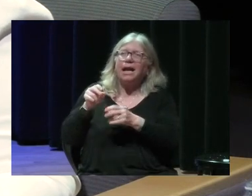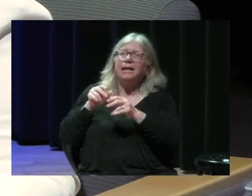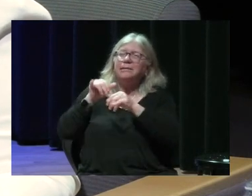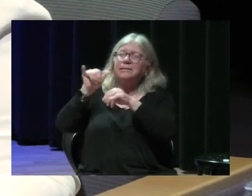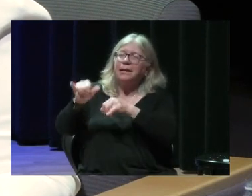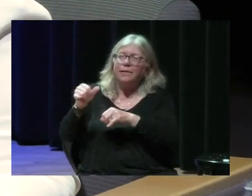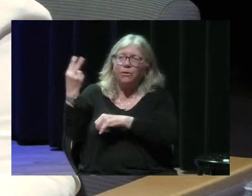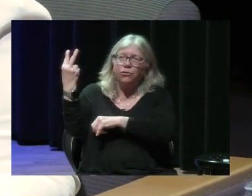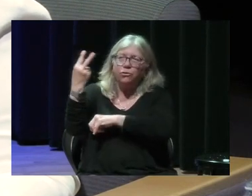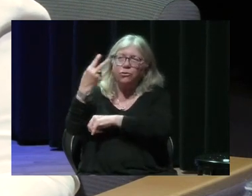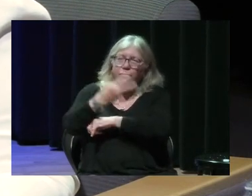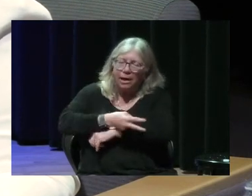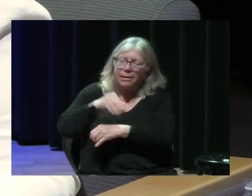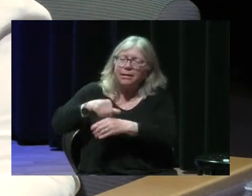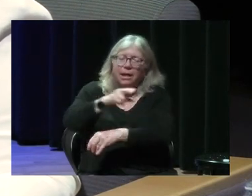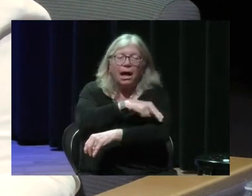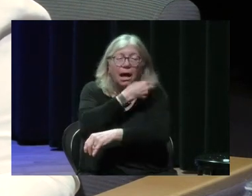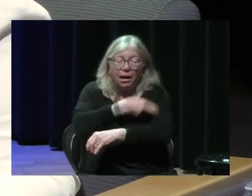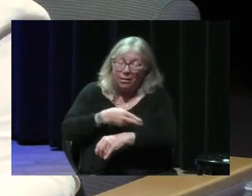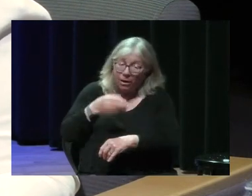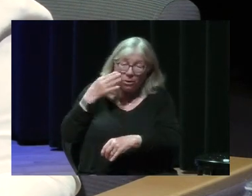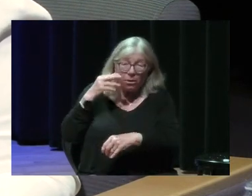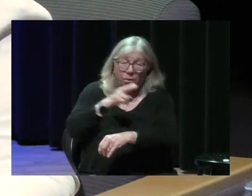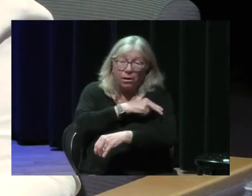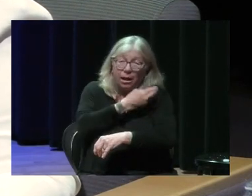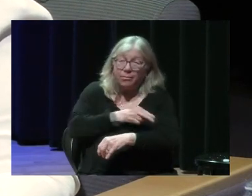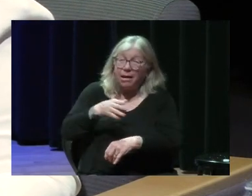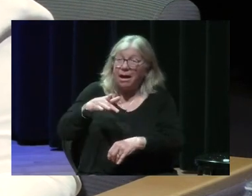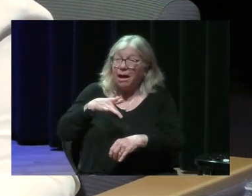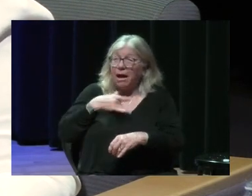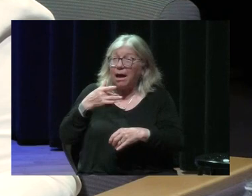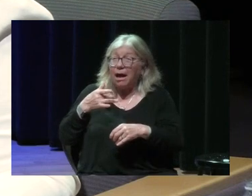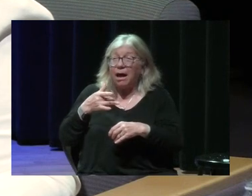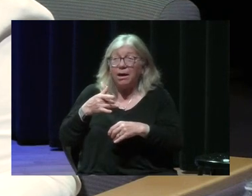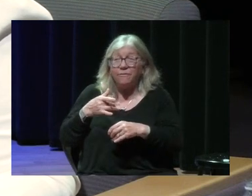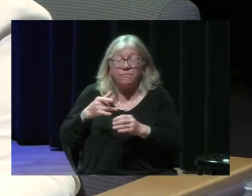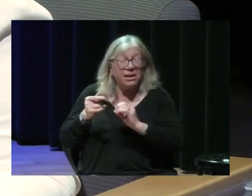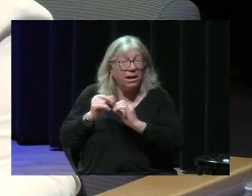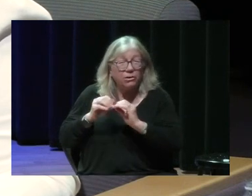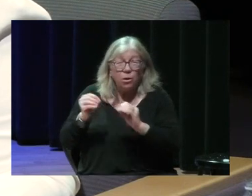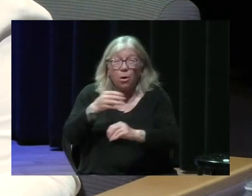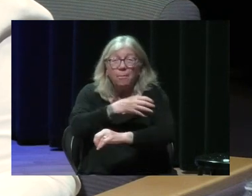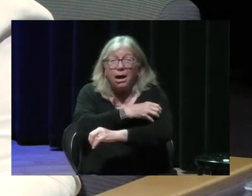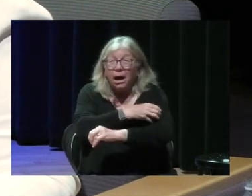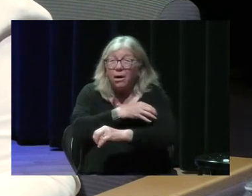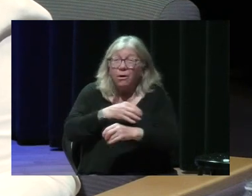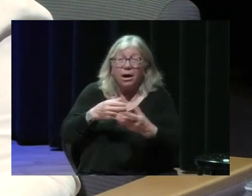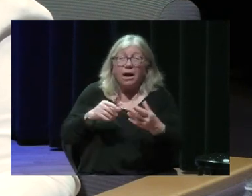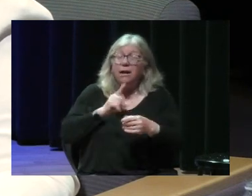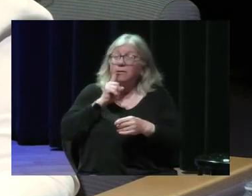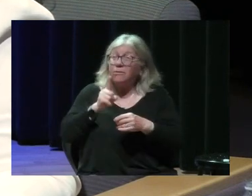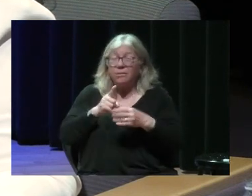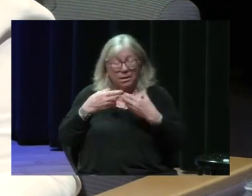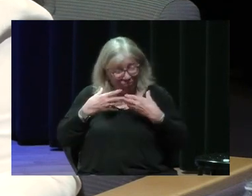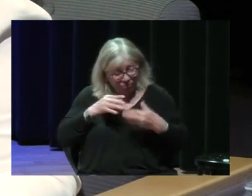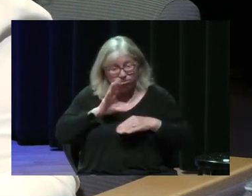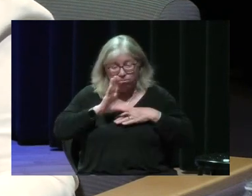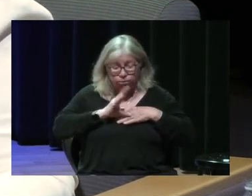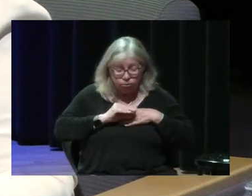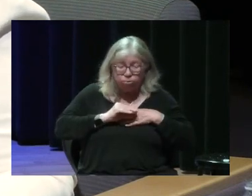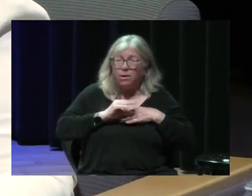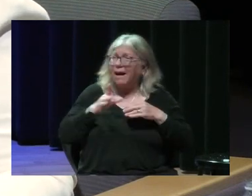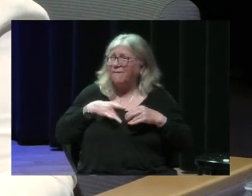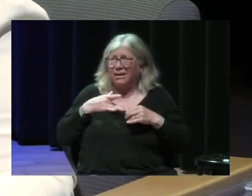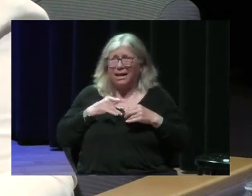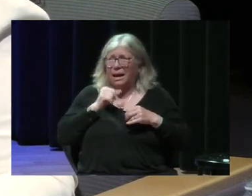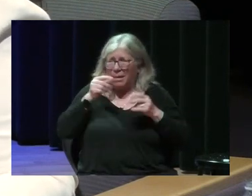in the hospital. And you get in a hospital, and I feel a real sense of powerlessness and a real loss of agency and a real loss of